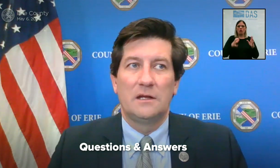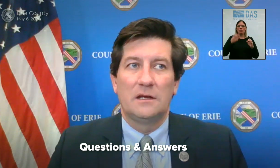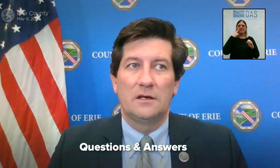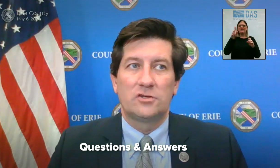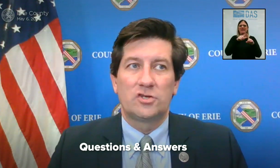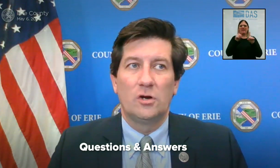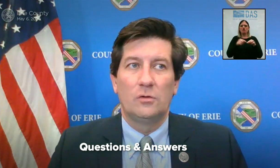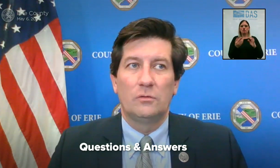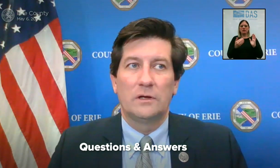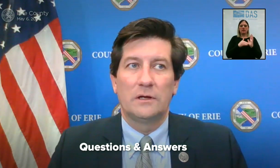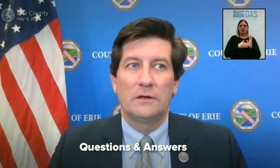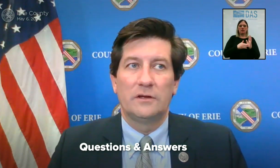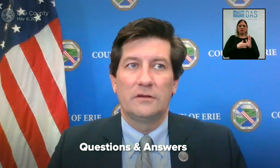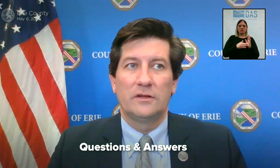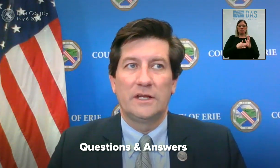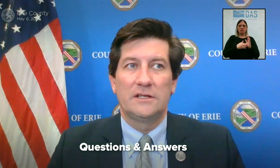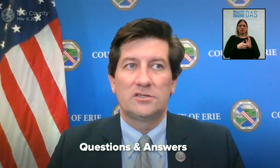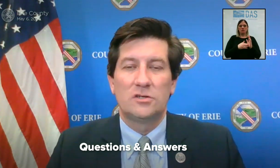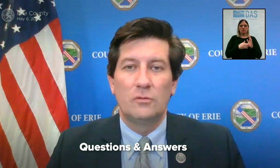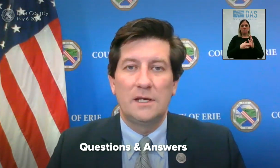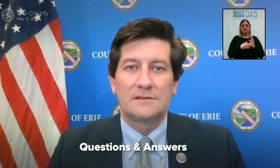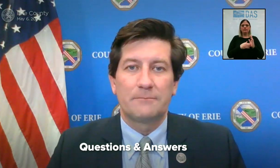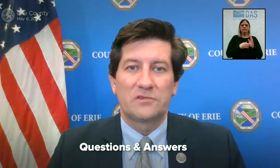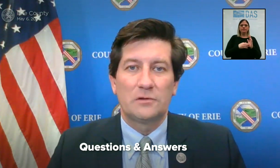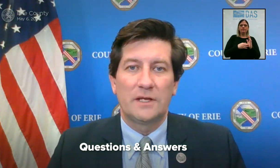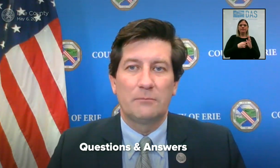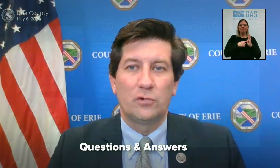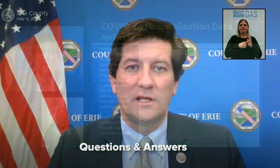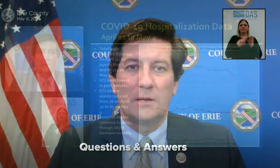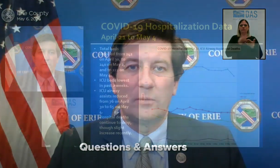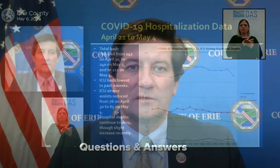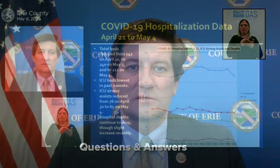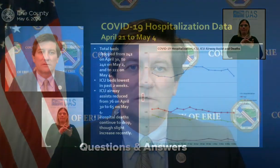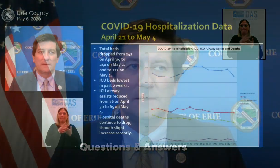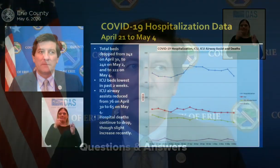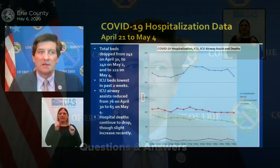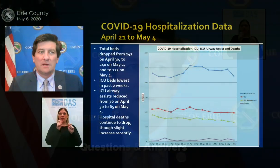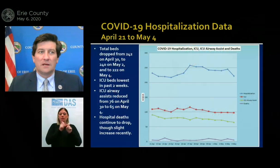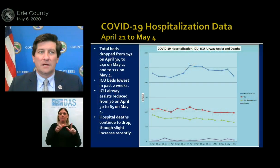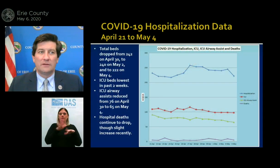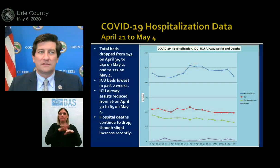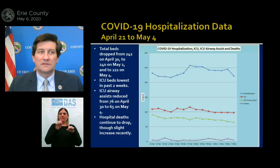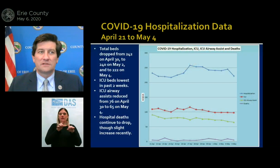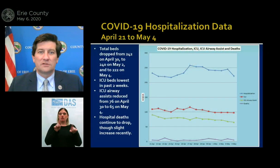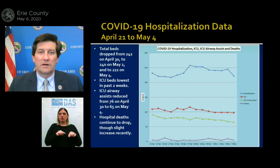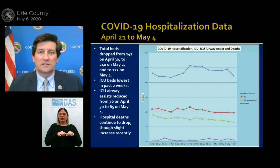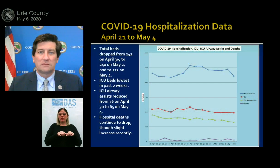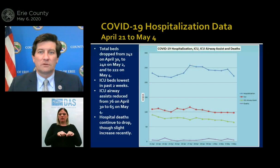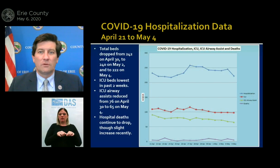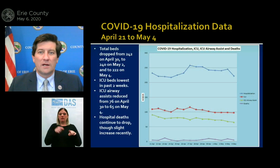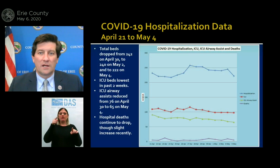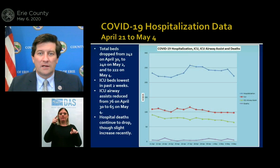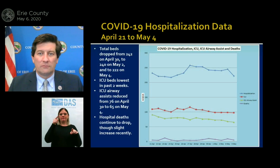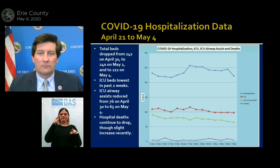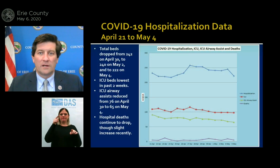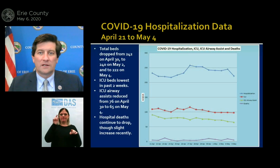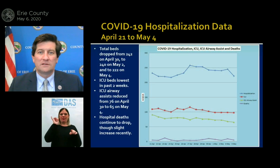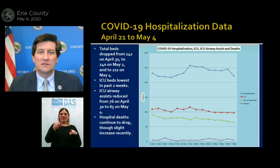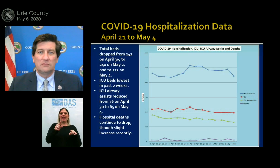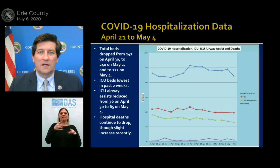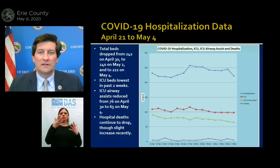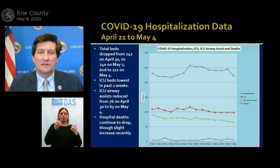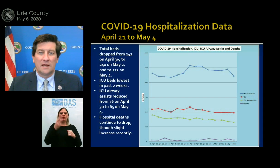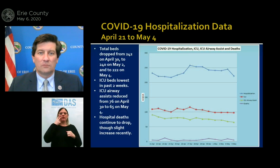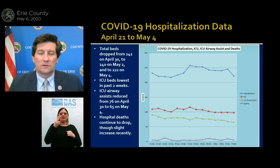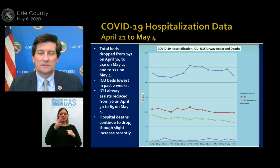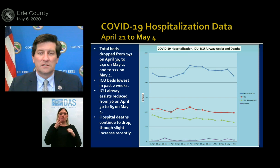again show the latest 2 weeks. So if they could put that up on the screen. This is the direction we want to head. We want to